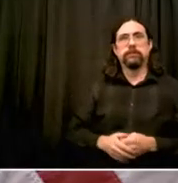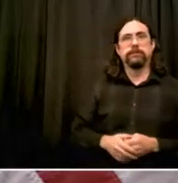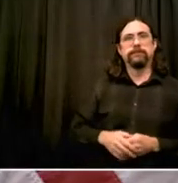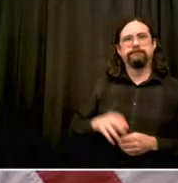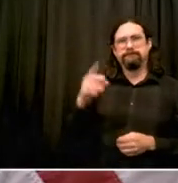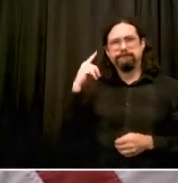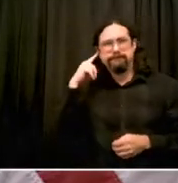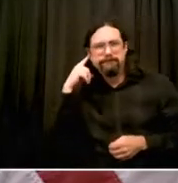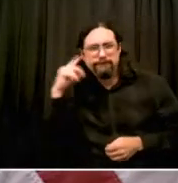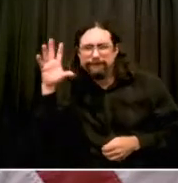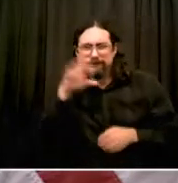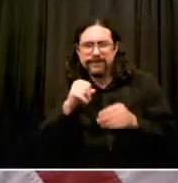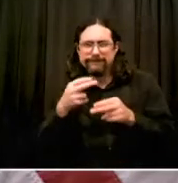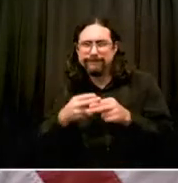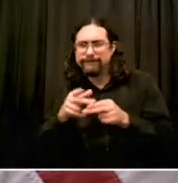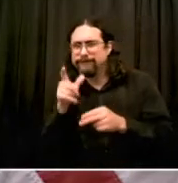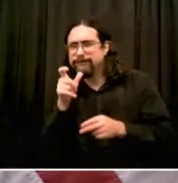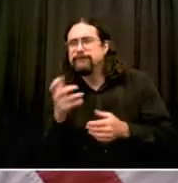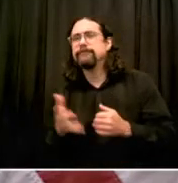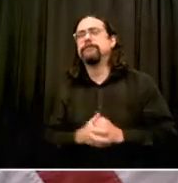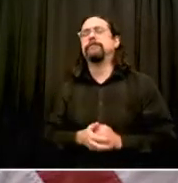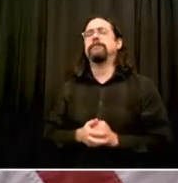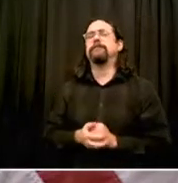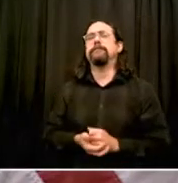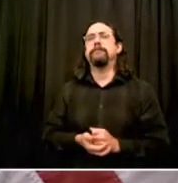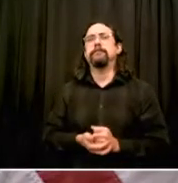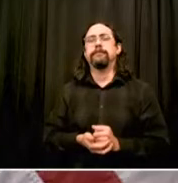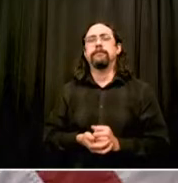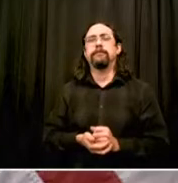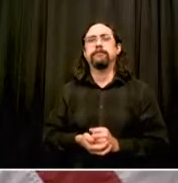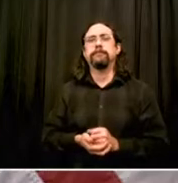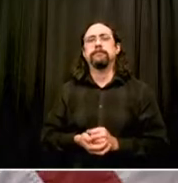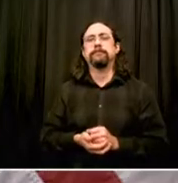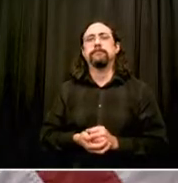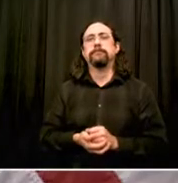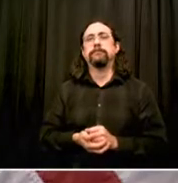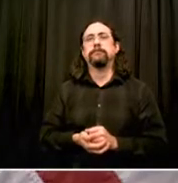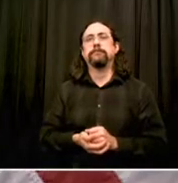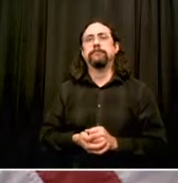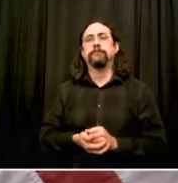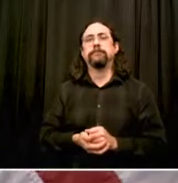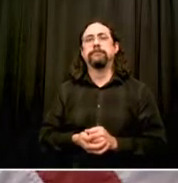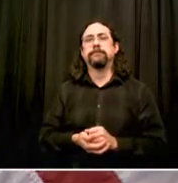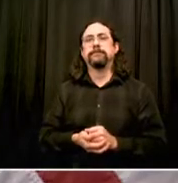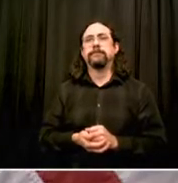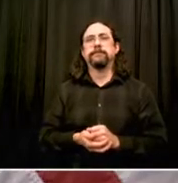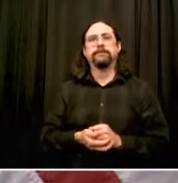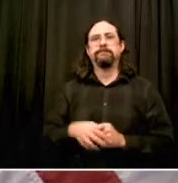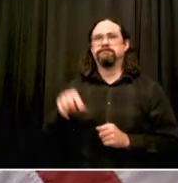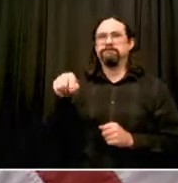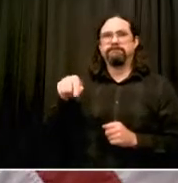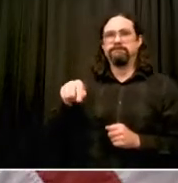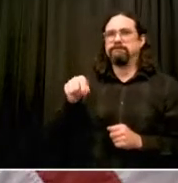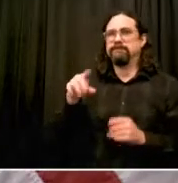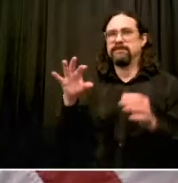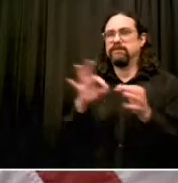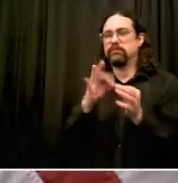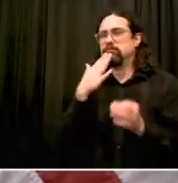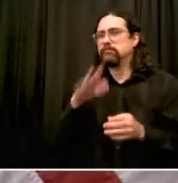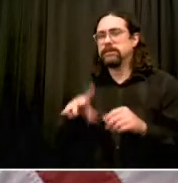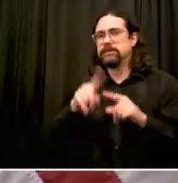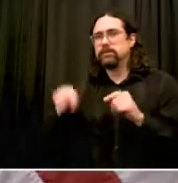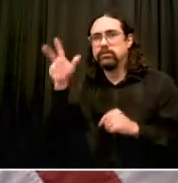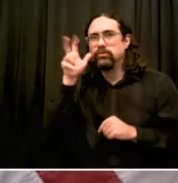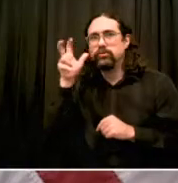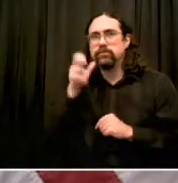would say go Yankees, but of course, being a Red Sox fan, you'd accuse me of having bias. I would, but I understand your bias.